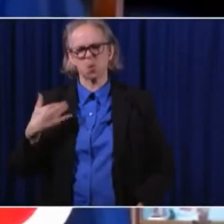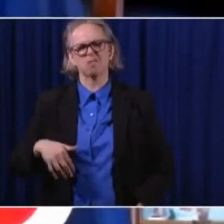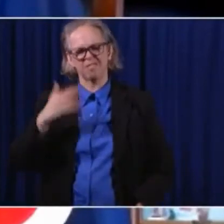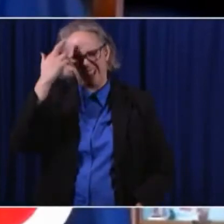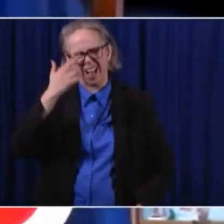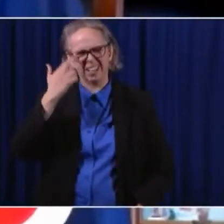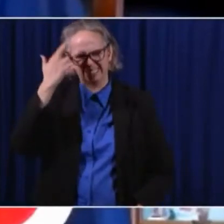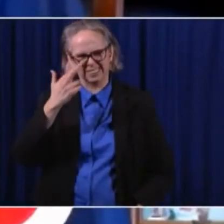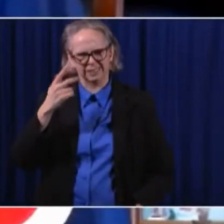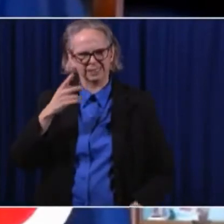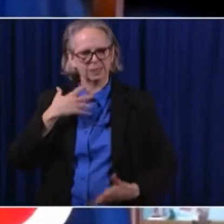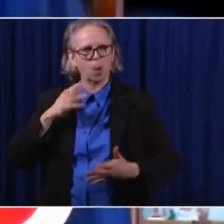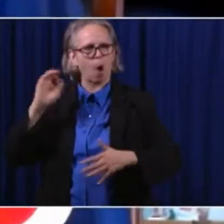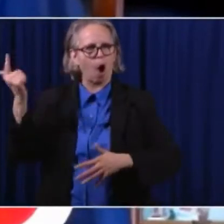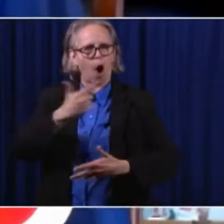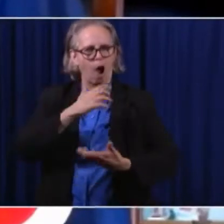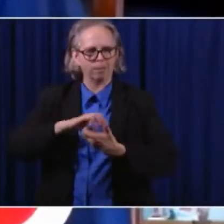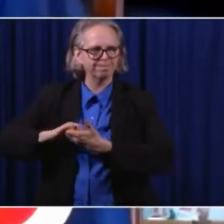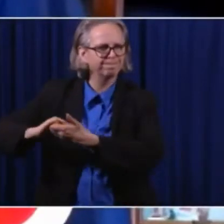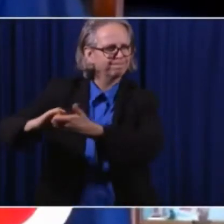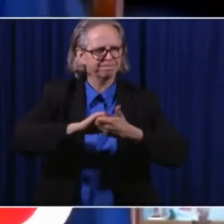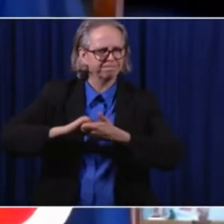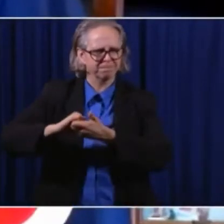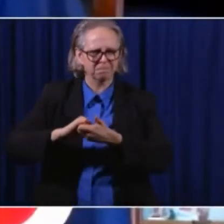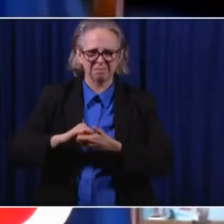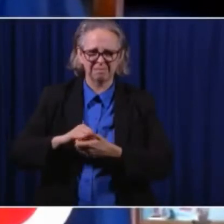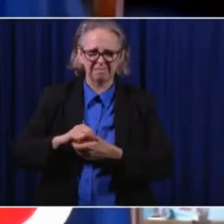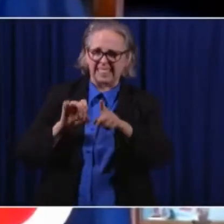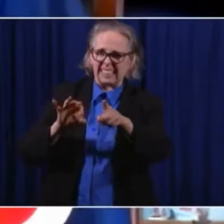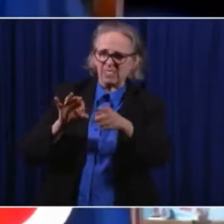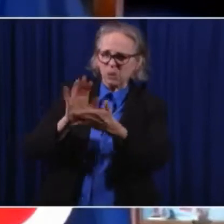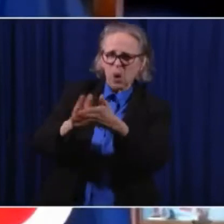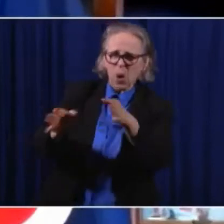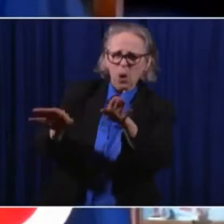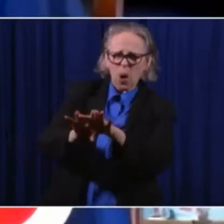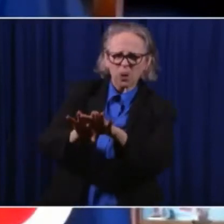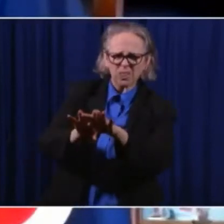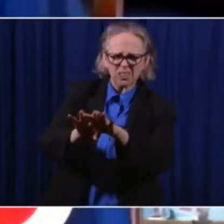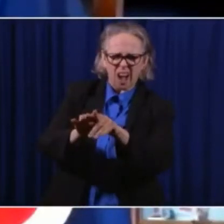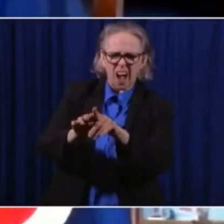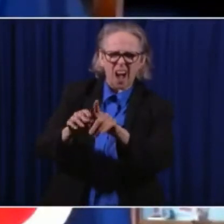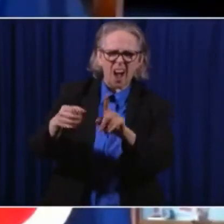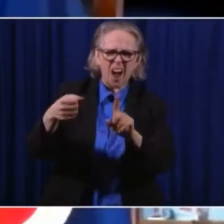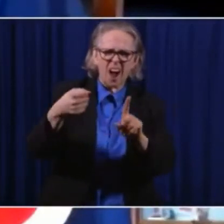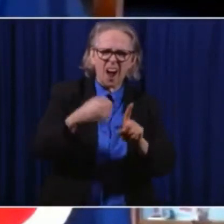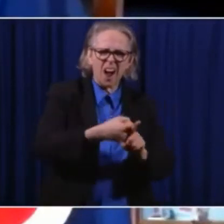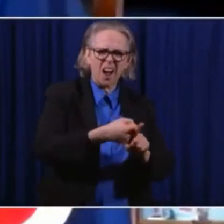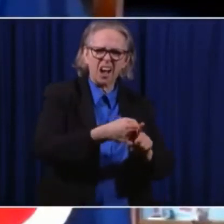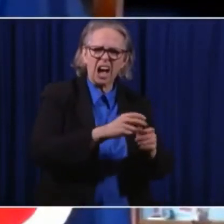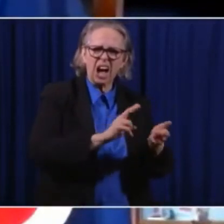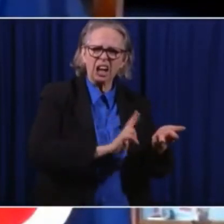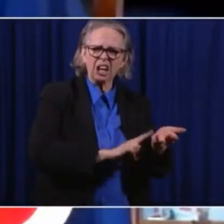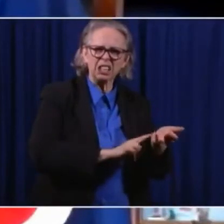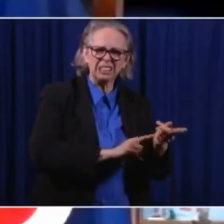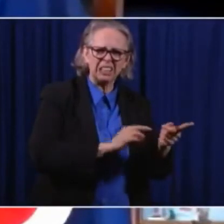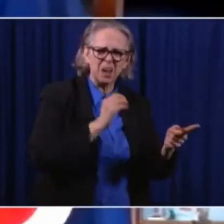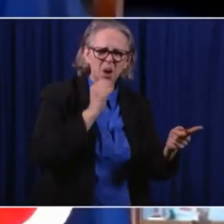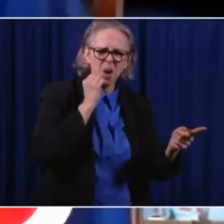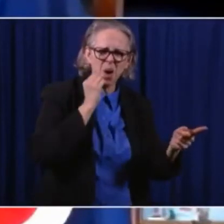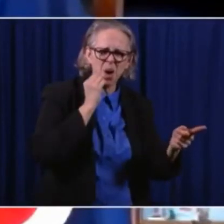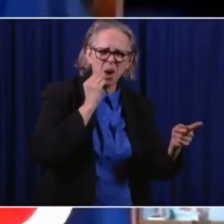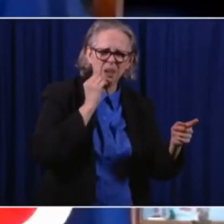that when schools are closed, nurses who work in hospitals don't have anybody to take care of their children, how all of these